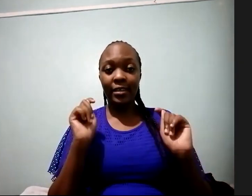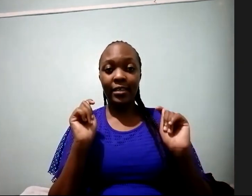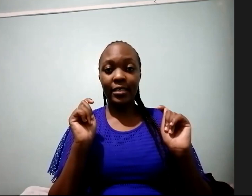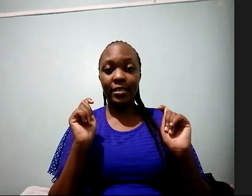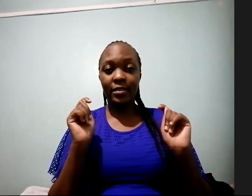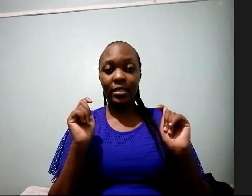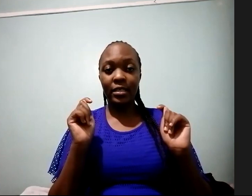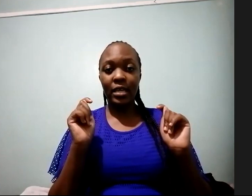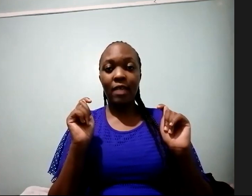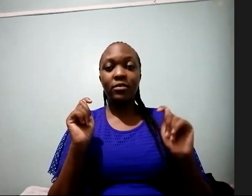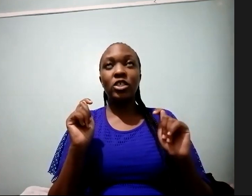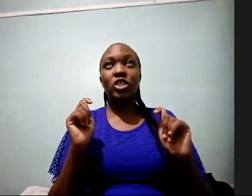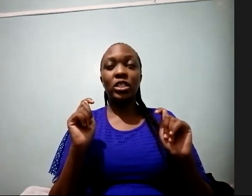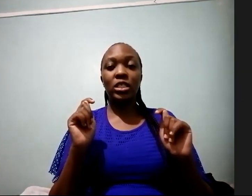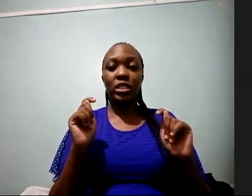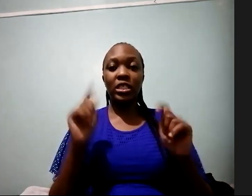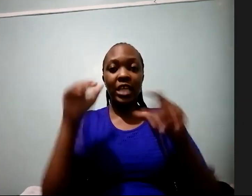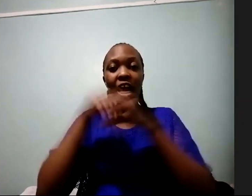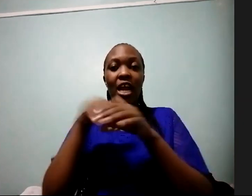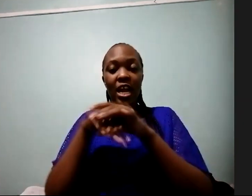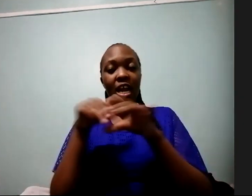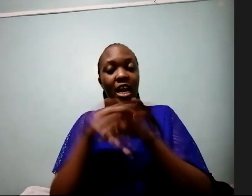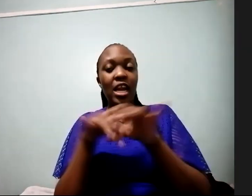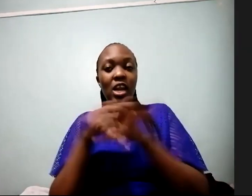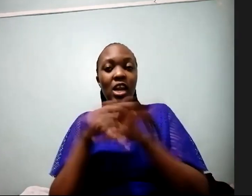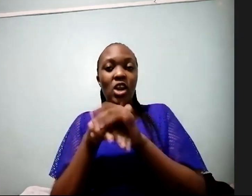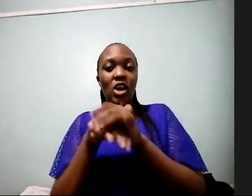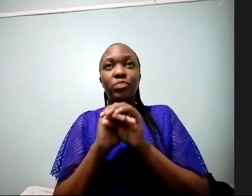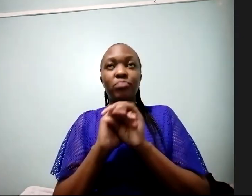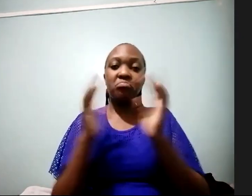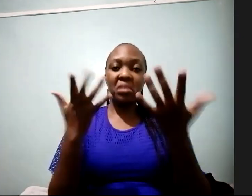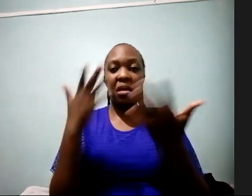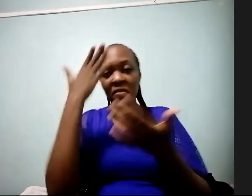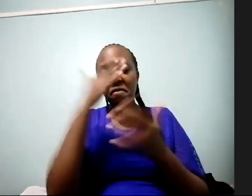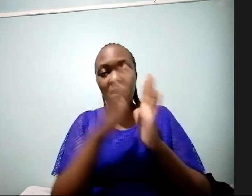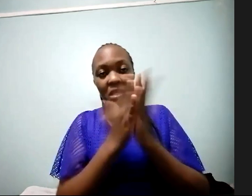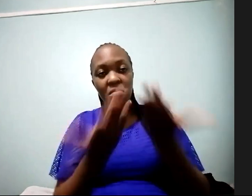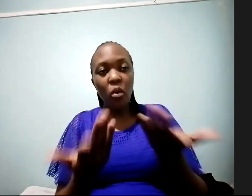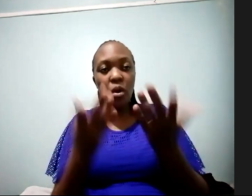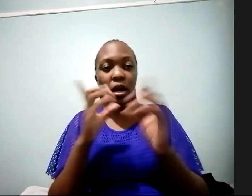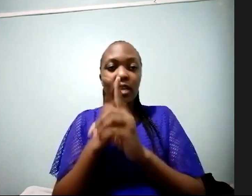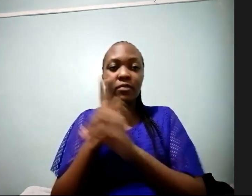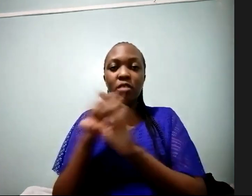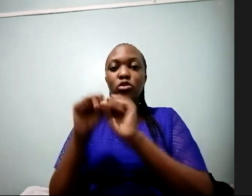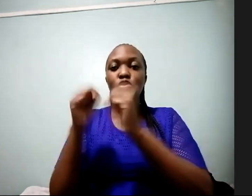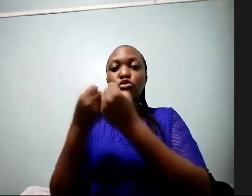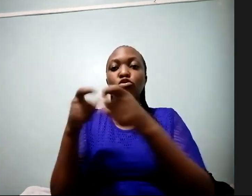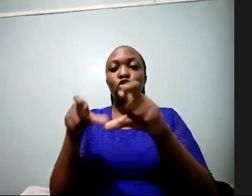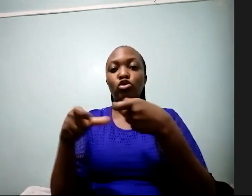off network. I am in a very bad connection. So I would want to request that the